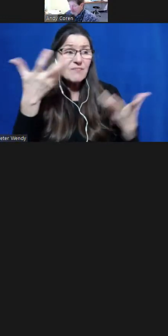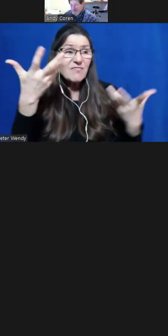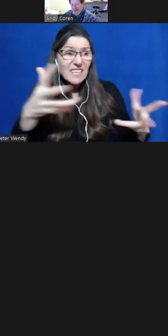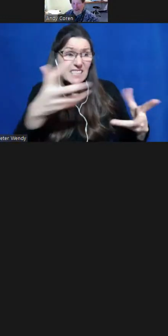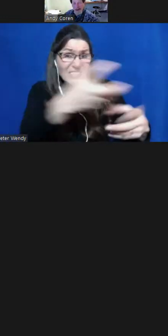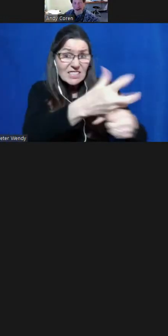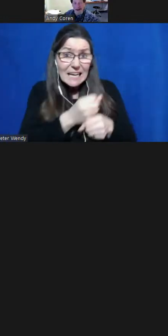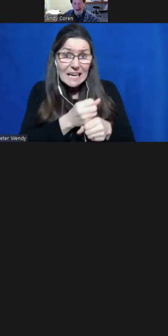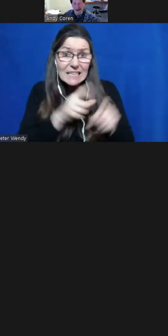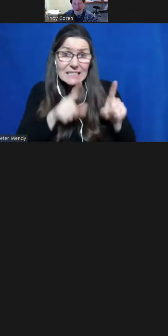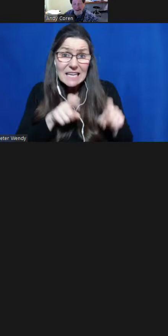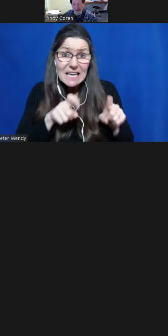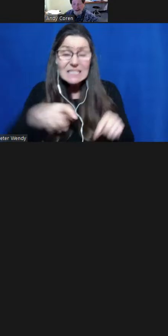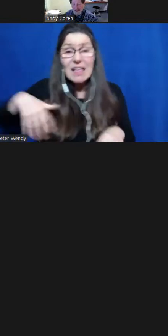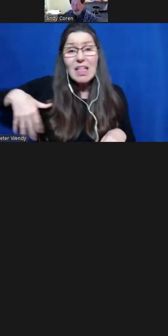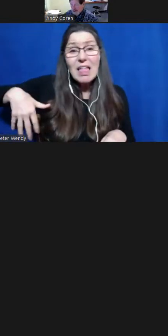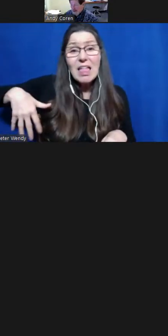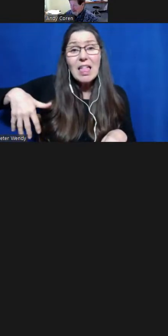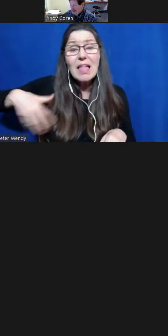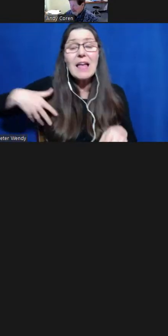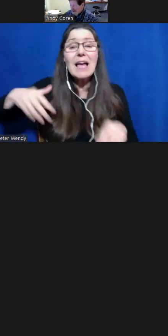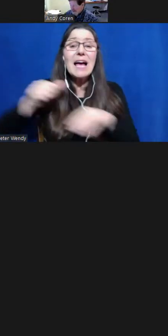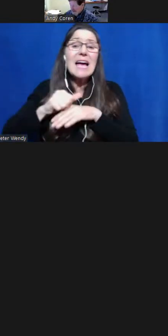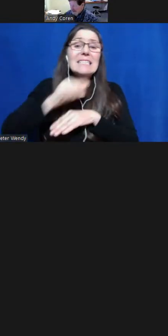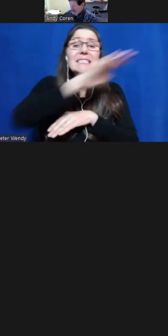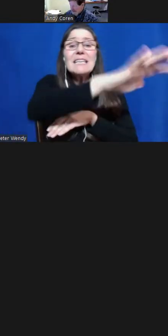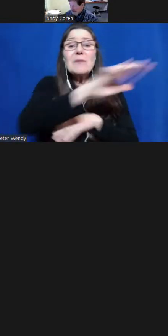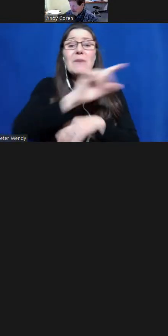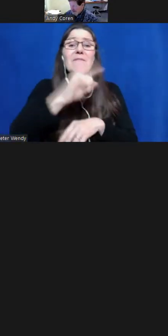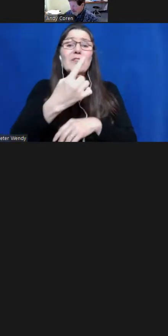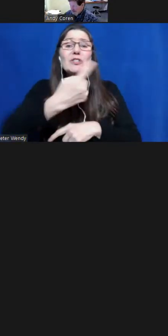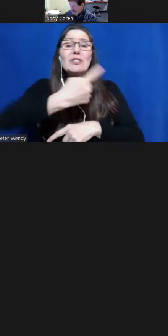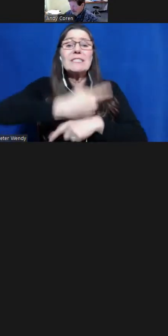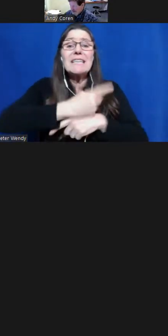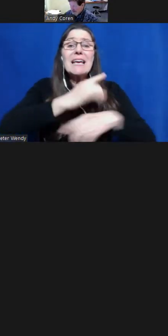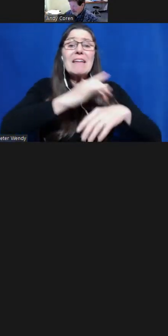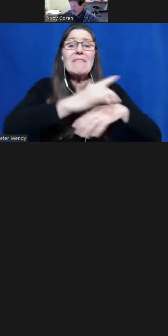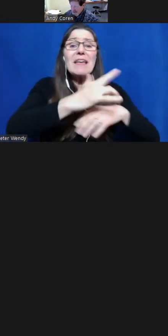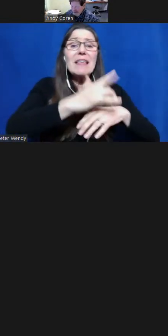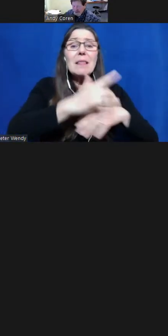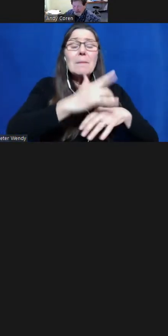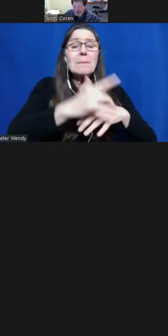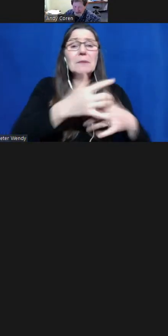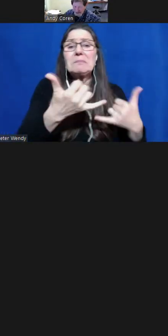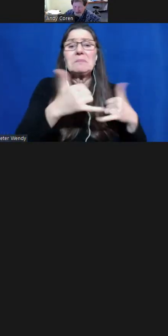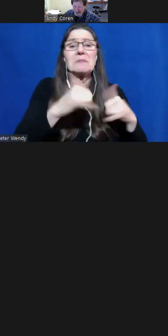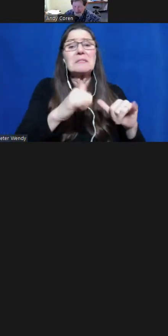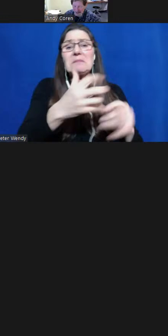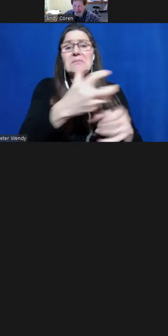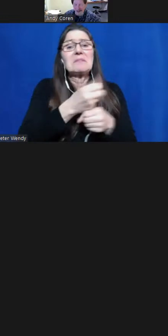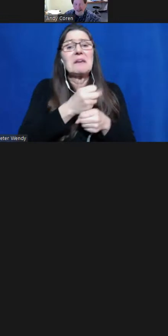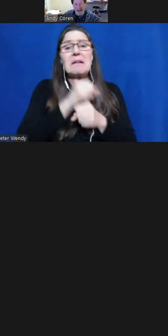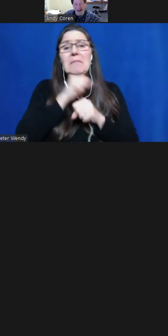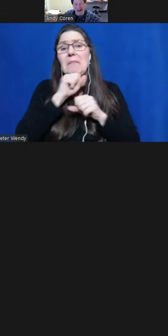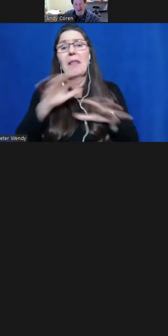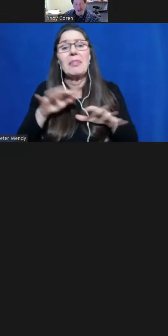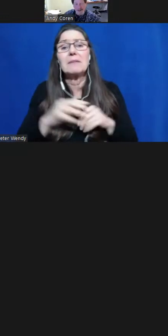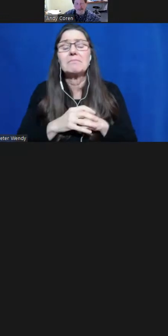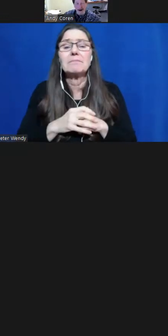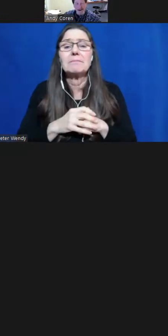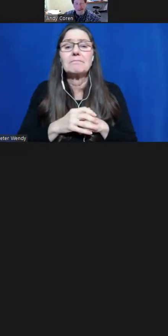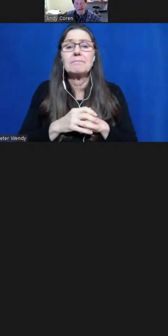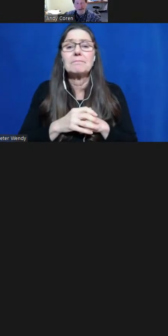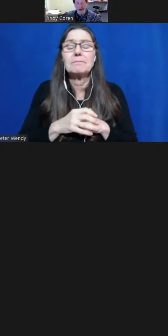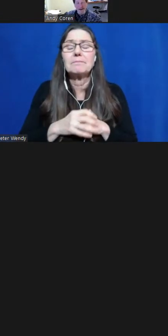them. I personally sent away on the first day and haven't received them. Yeah, so